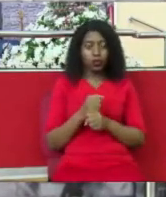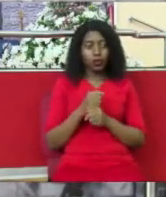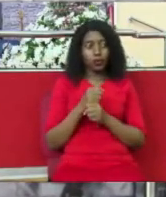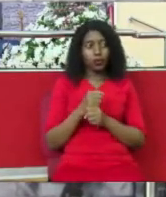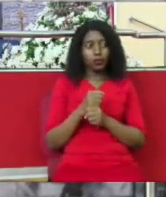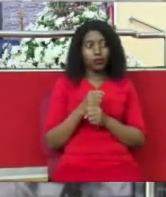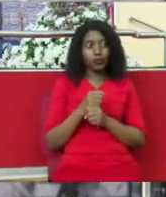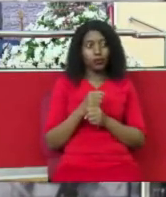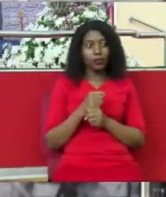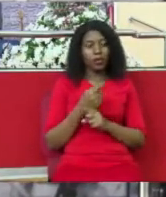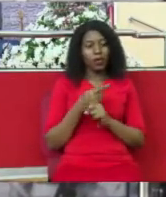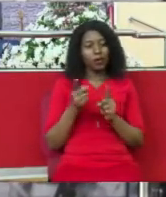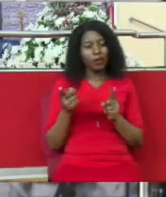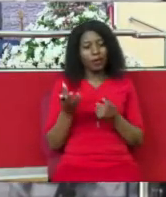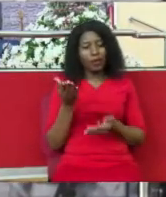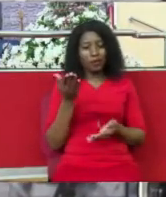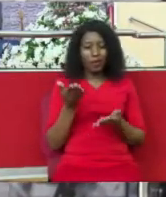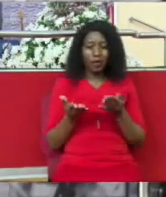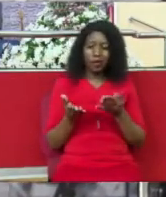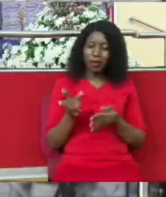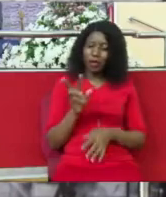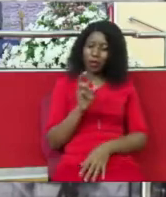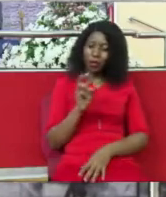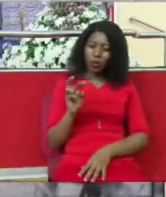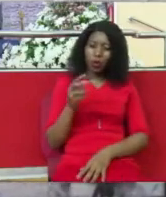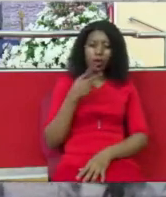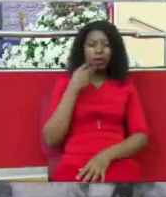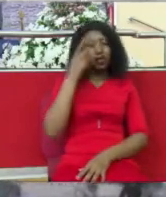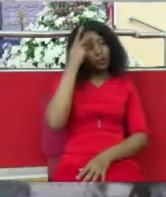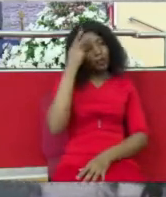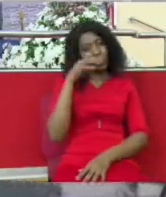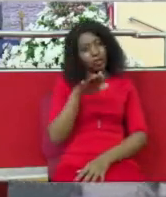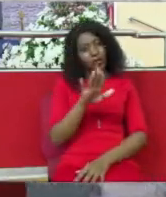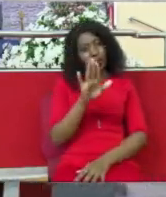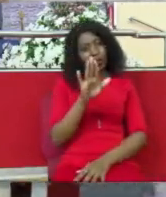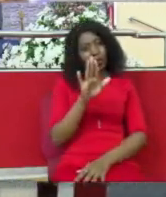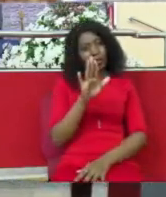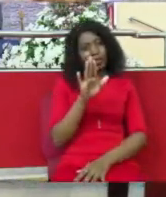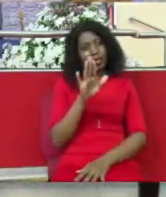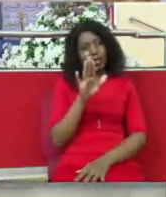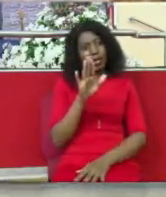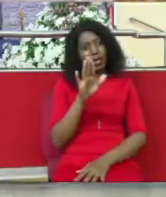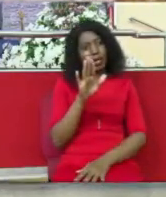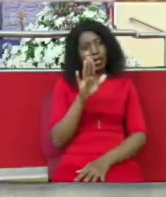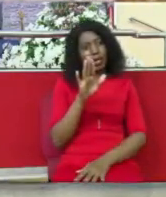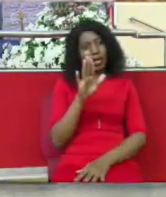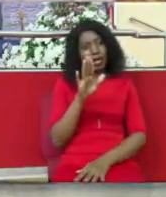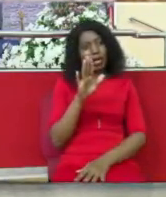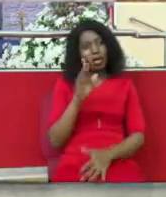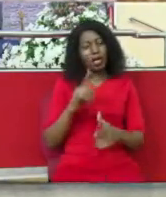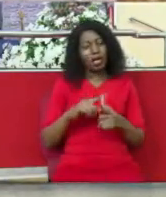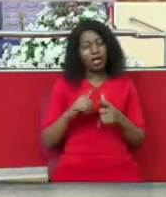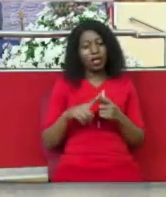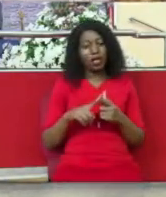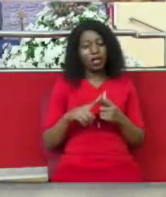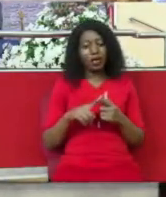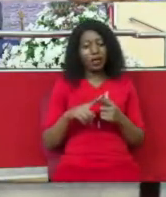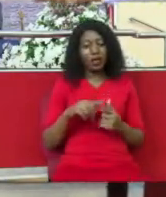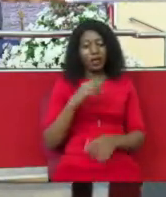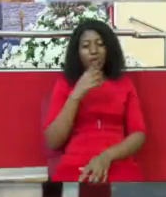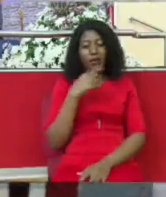But maybe you looked at your parents and you thought, ukaangalia wazazi wako ukajiuliza, nyinyi mlikuwa na raha yenu, wacha niwe na